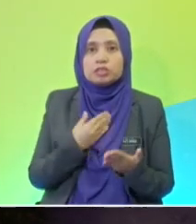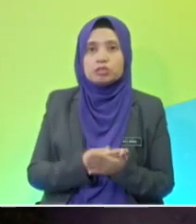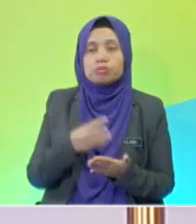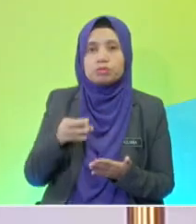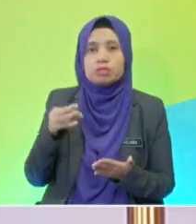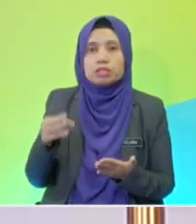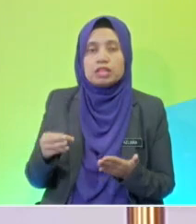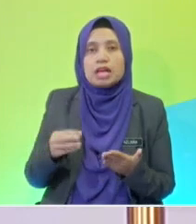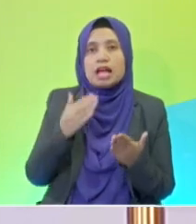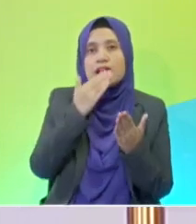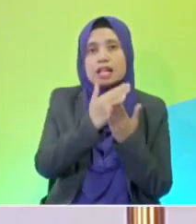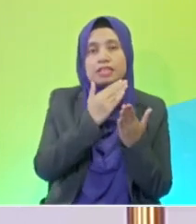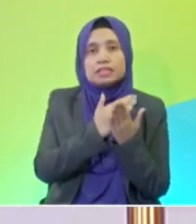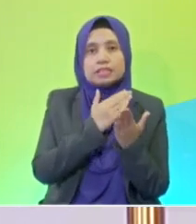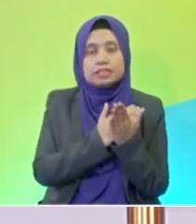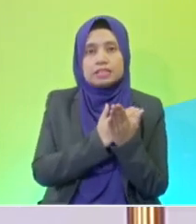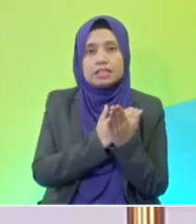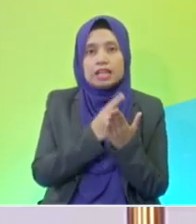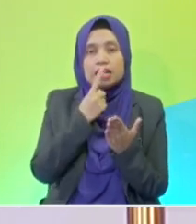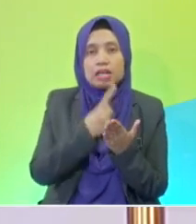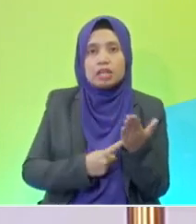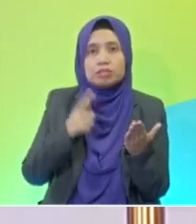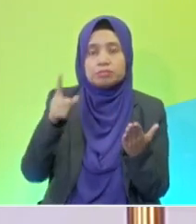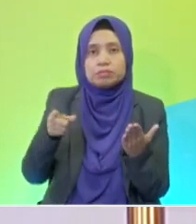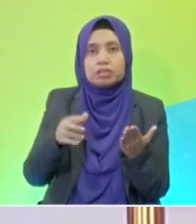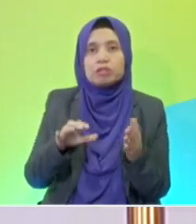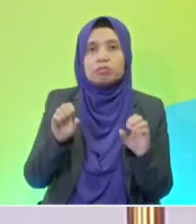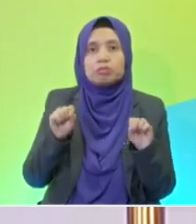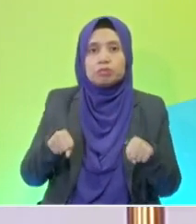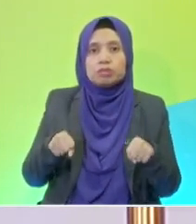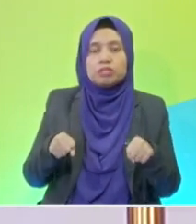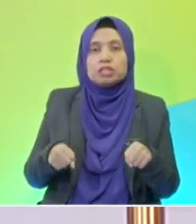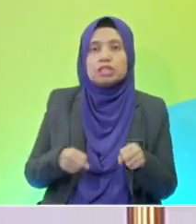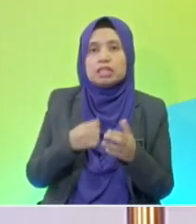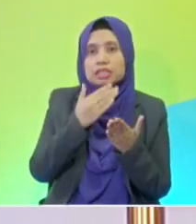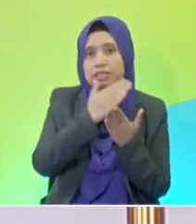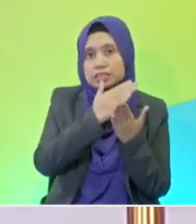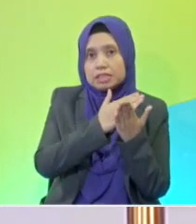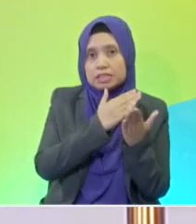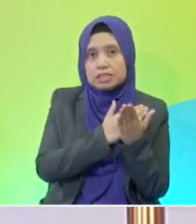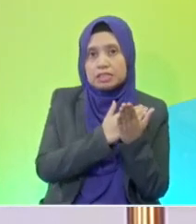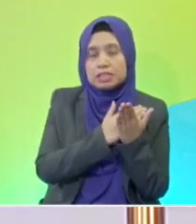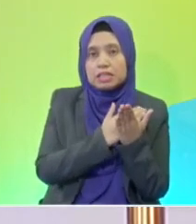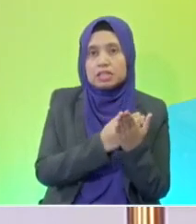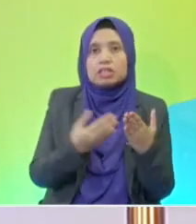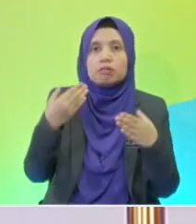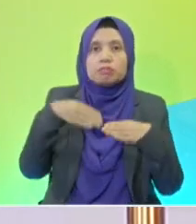Please think about where you want to bury your time capsule, right? And some of the things that you want to put inside the time capsule. Even